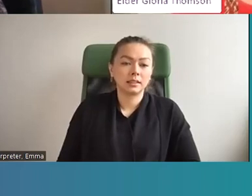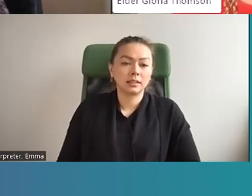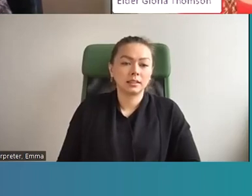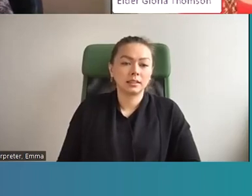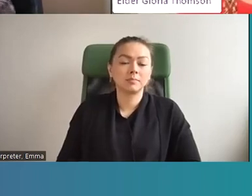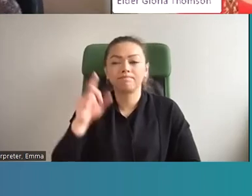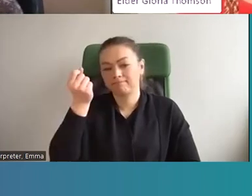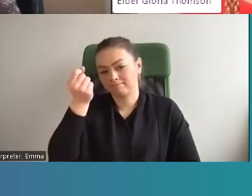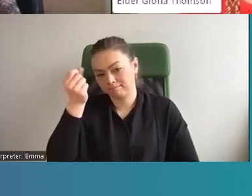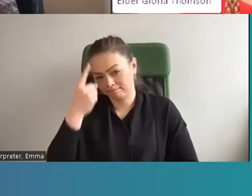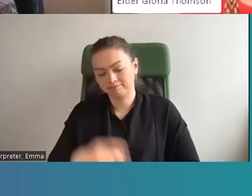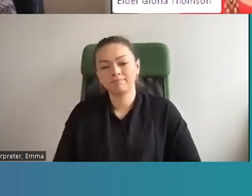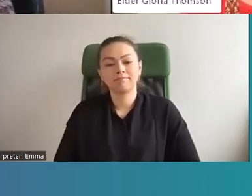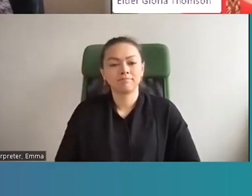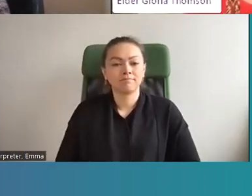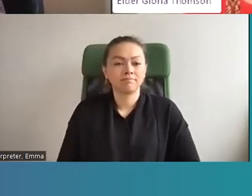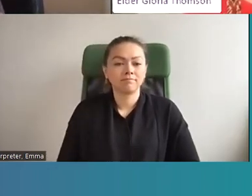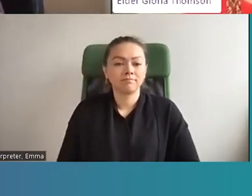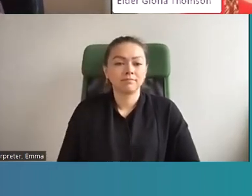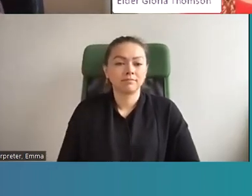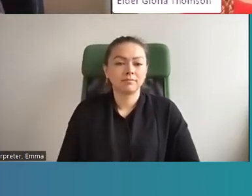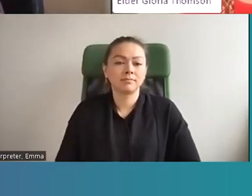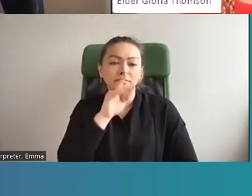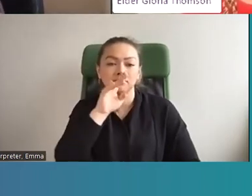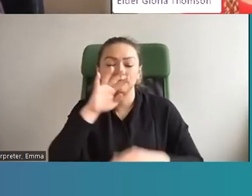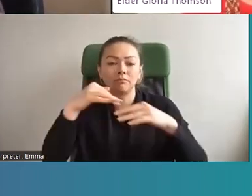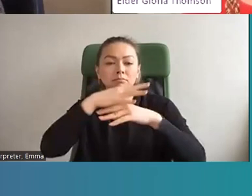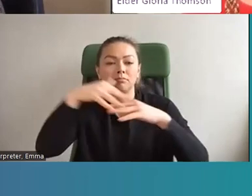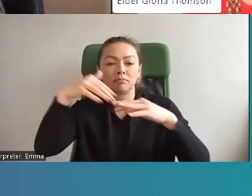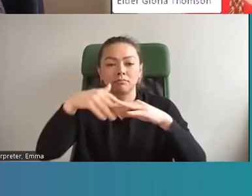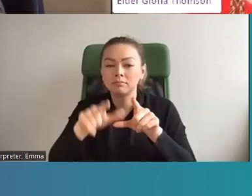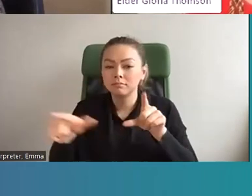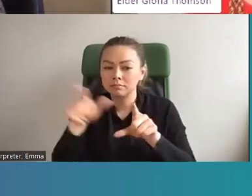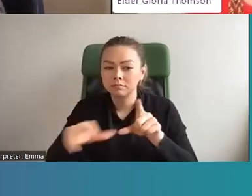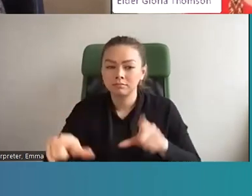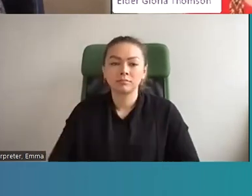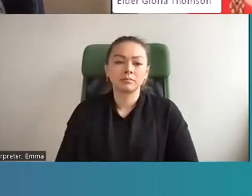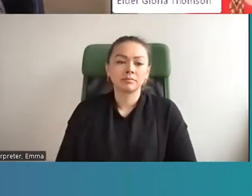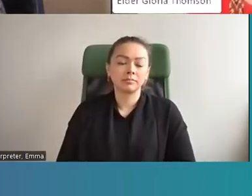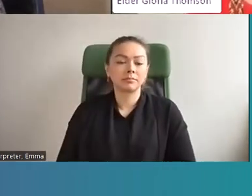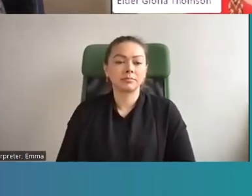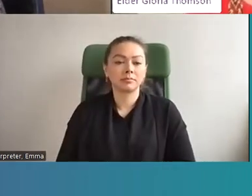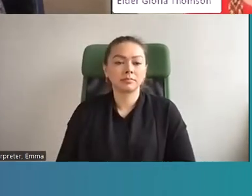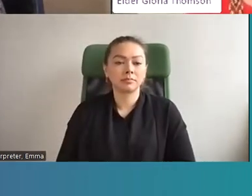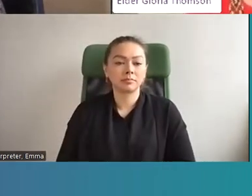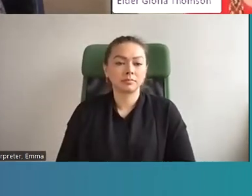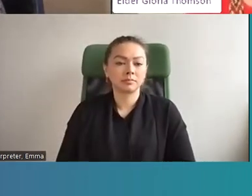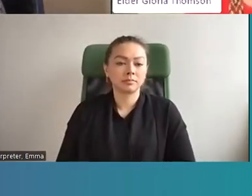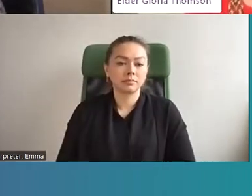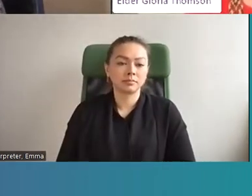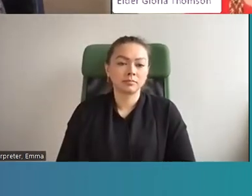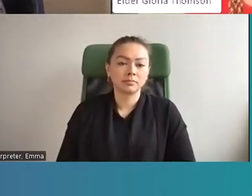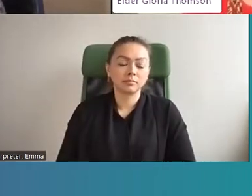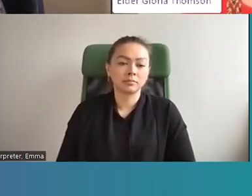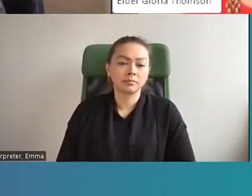it. Tanshi Kiawau, Dishnika Shun Gloria Thomson. And what I have